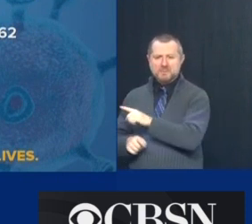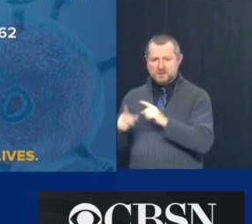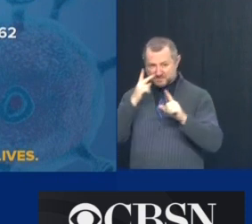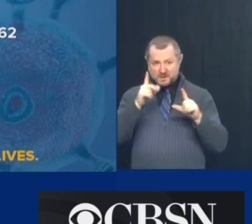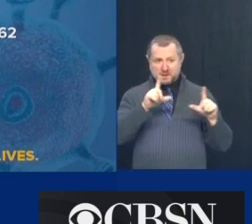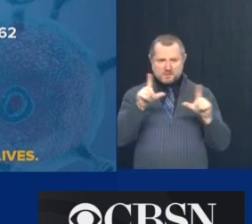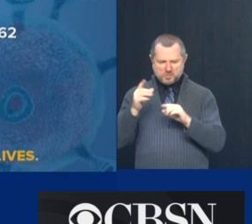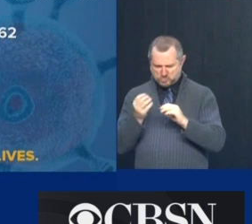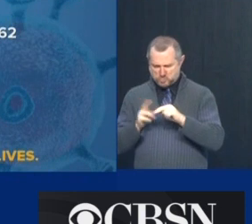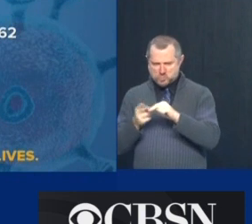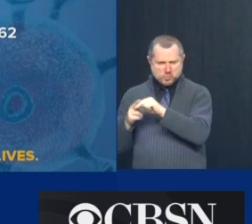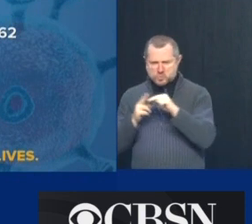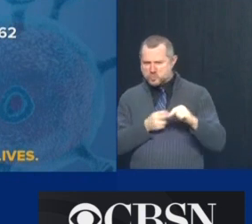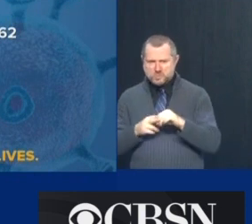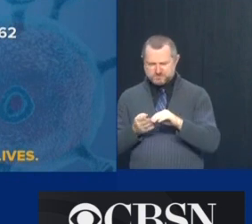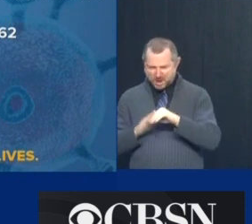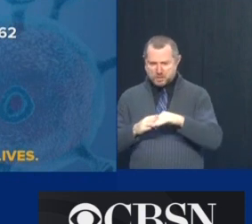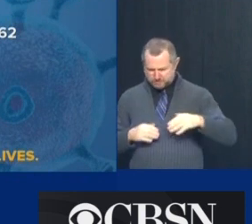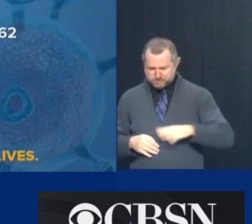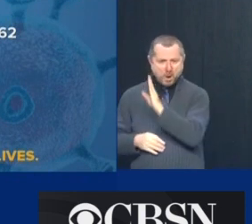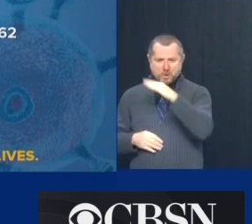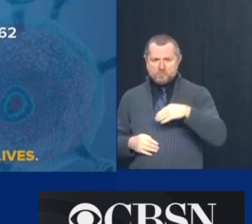all across the state.